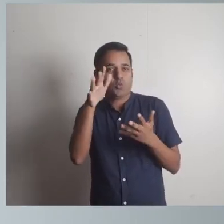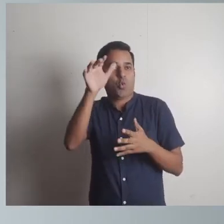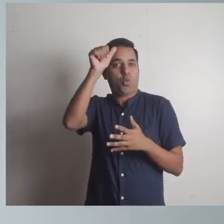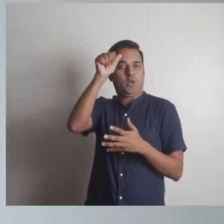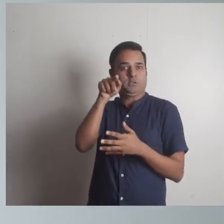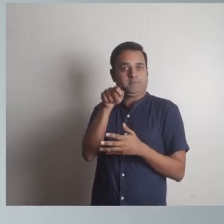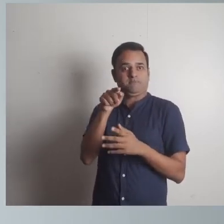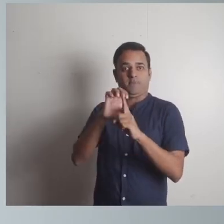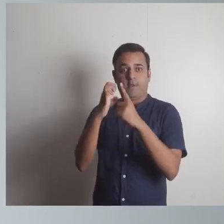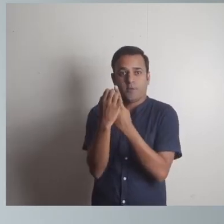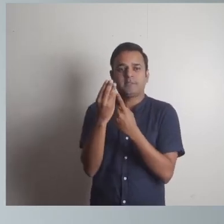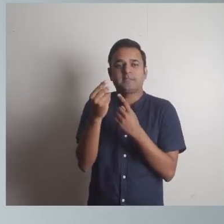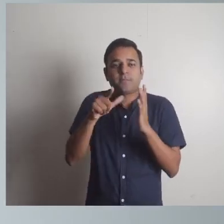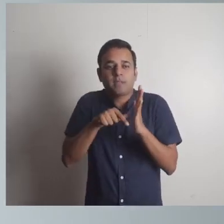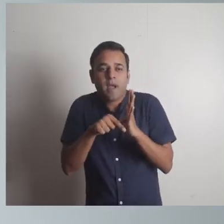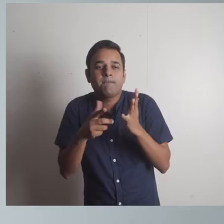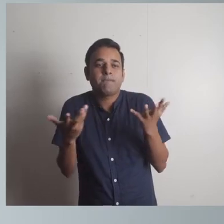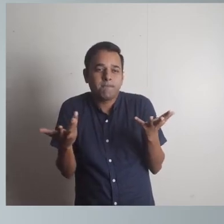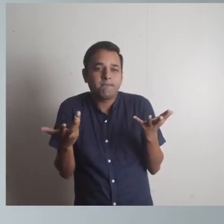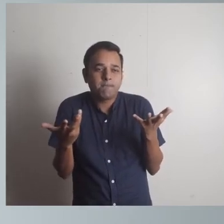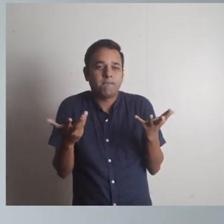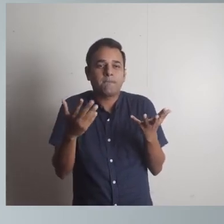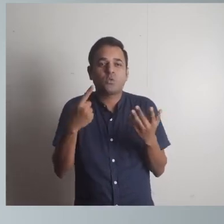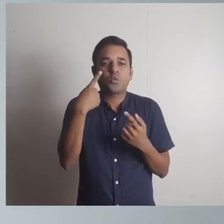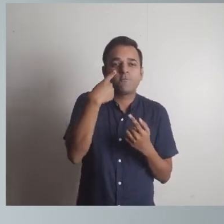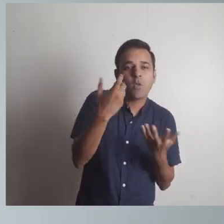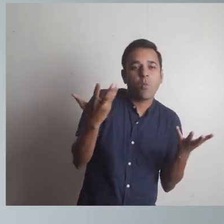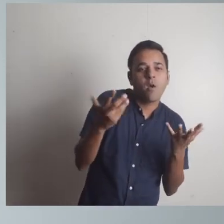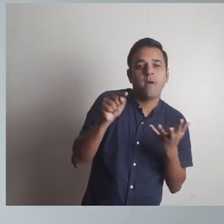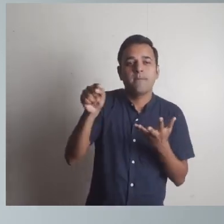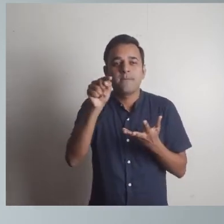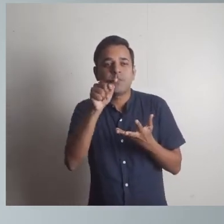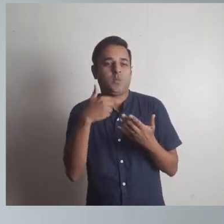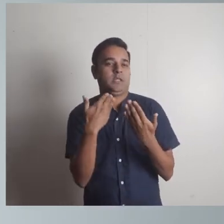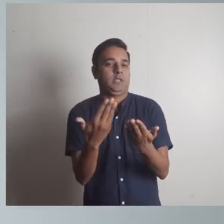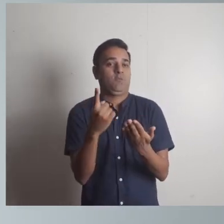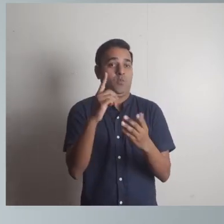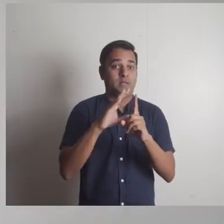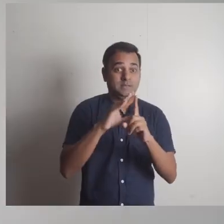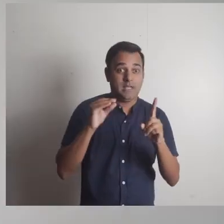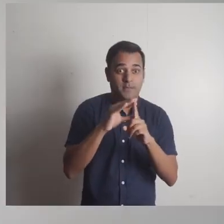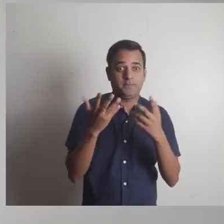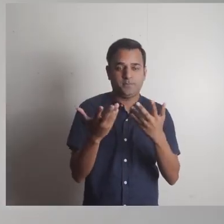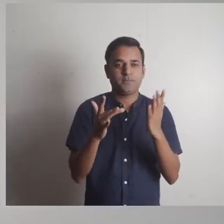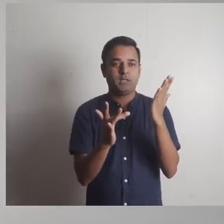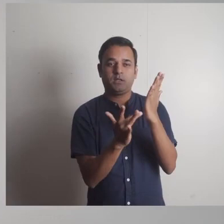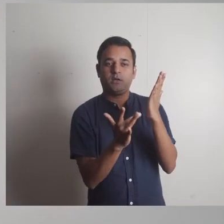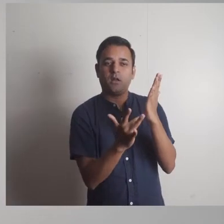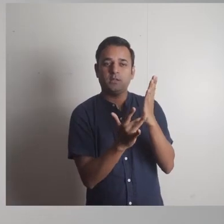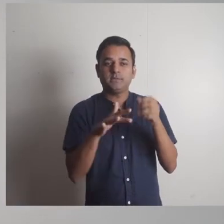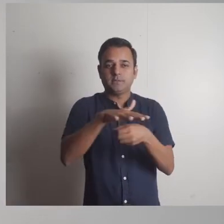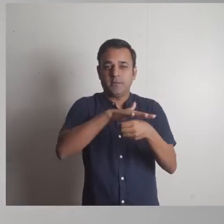concrete example today is where none of us are good on the technical aspect. So we have our friends from, what's the name of this company? Only